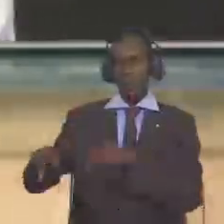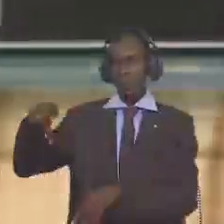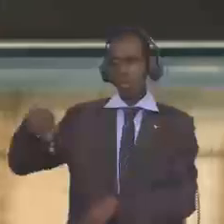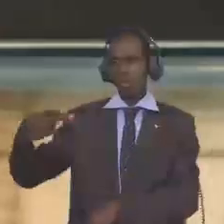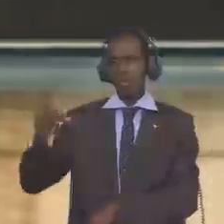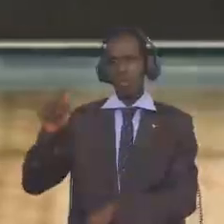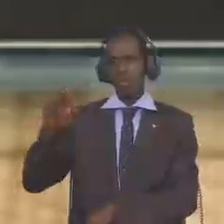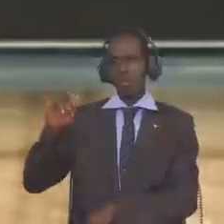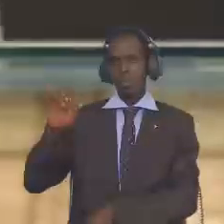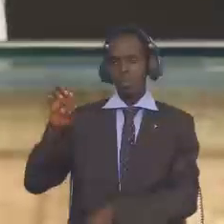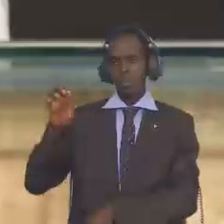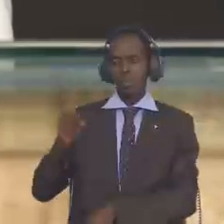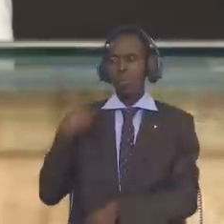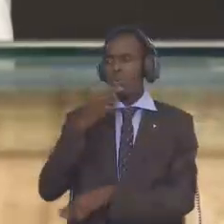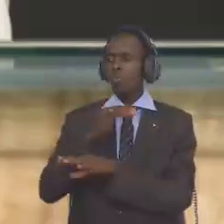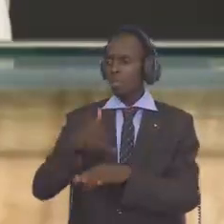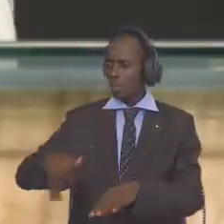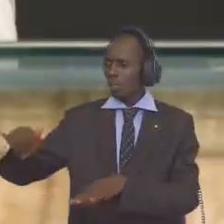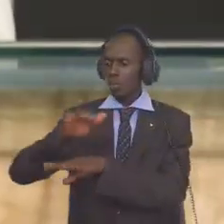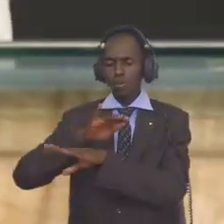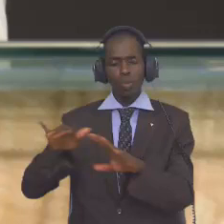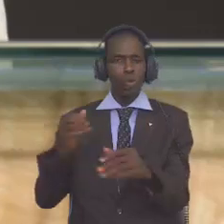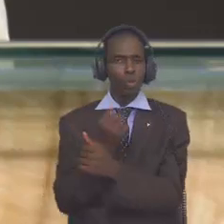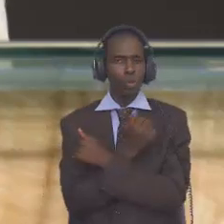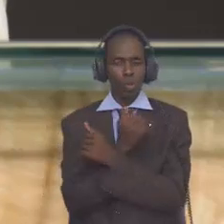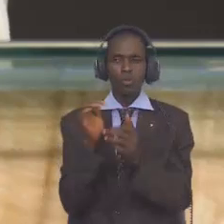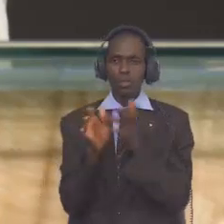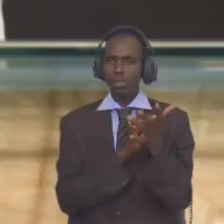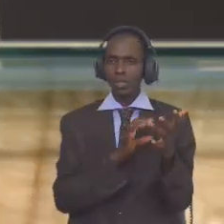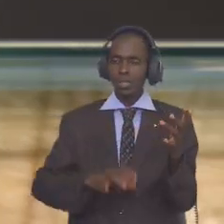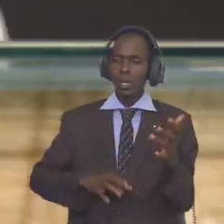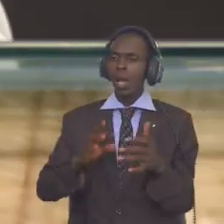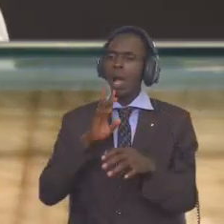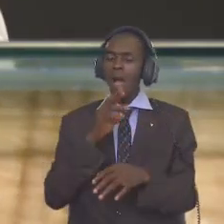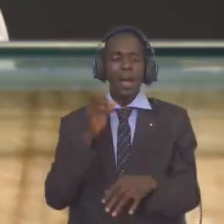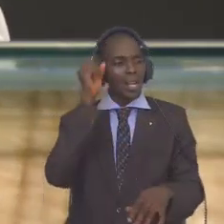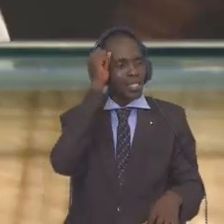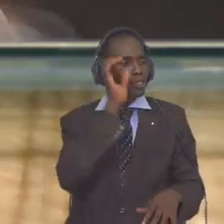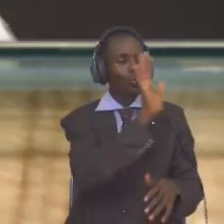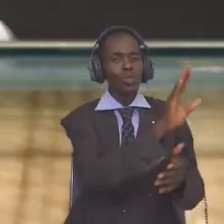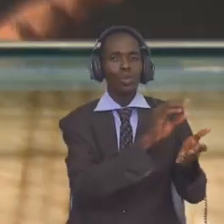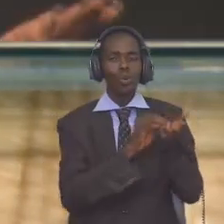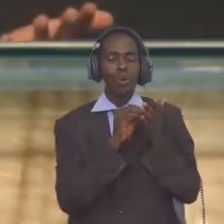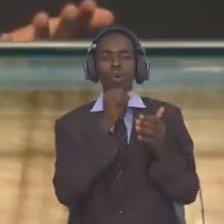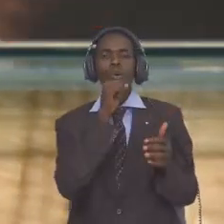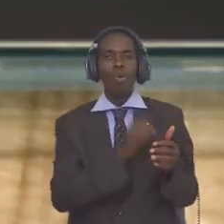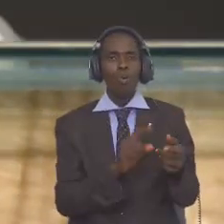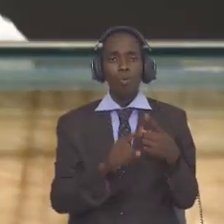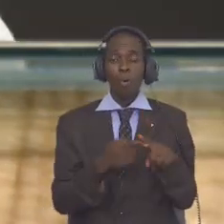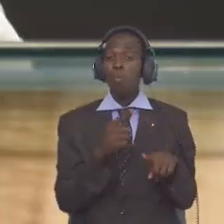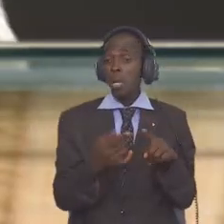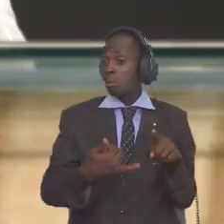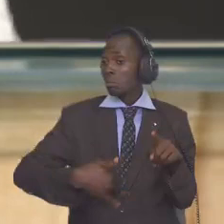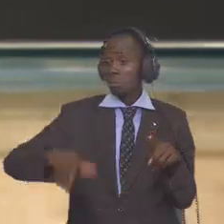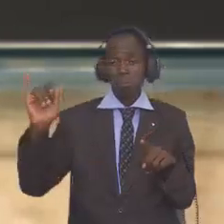who do not love the Lord Jesus Christ. They were his old friends, but nevertheless, he has to declare the truth.